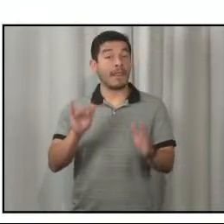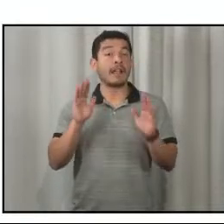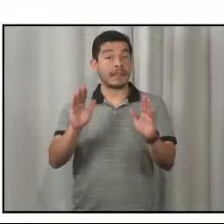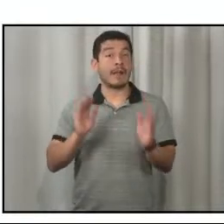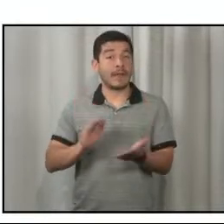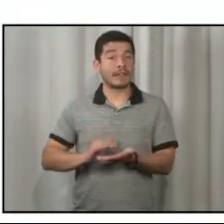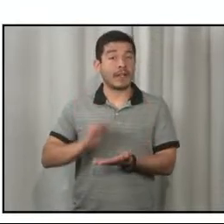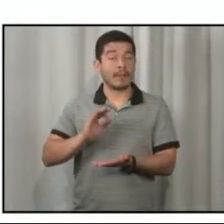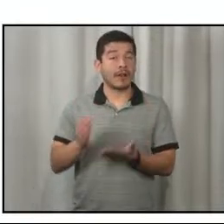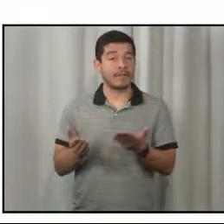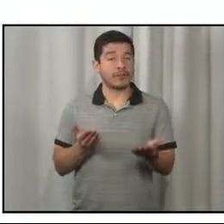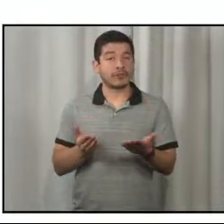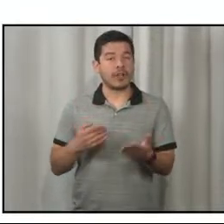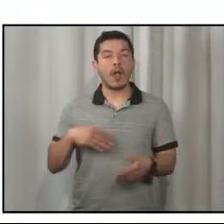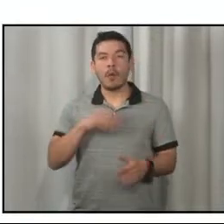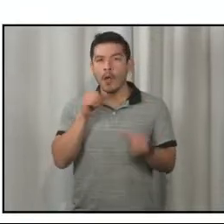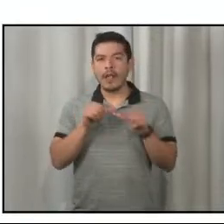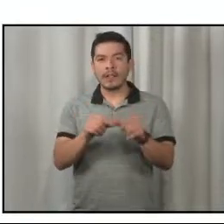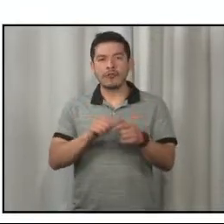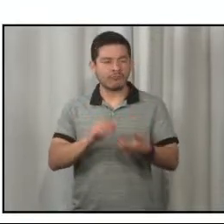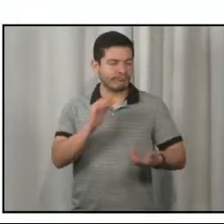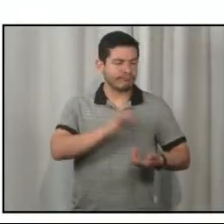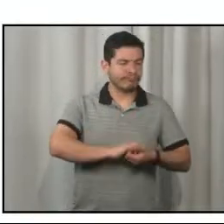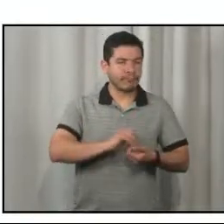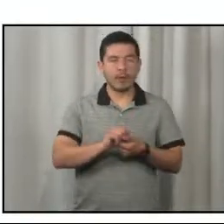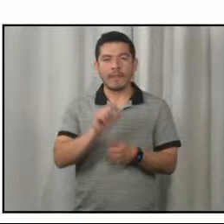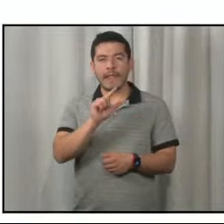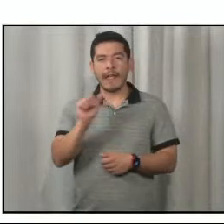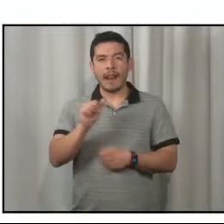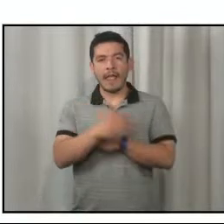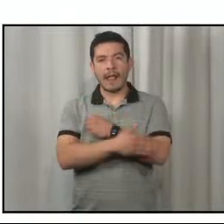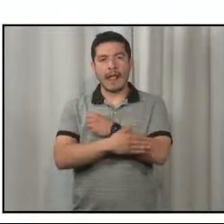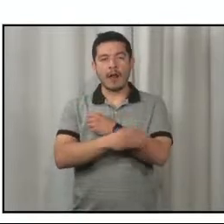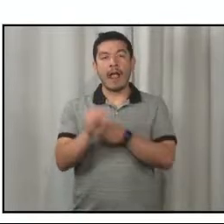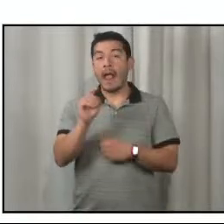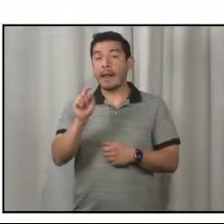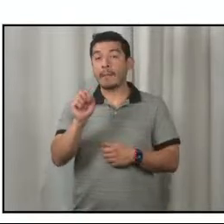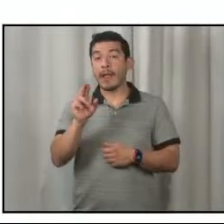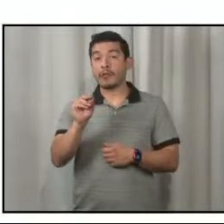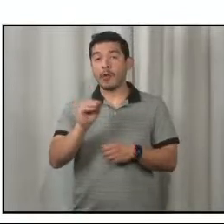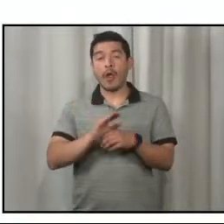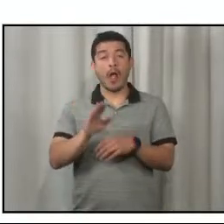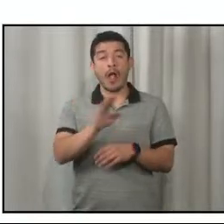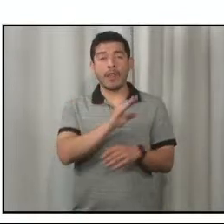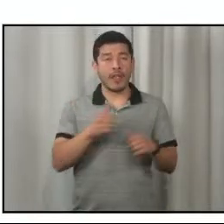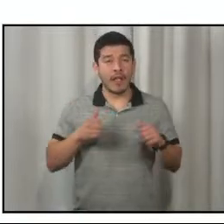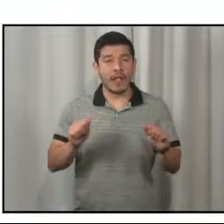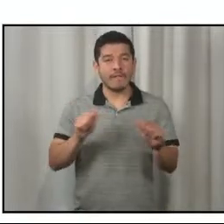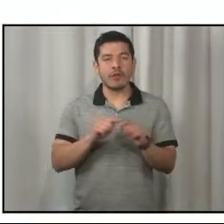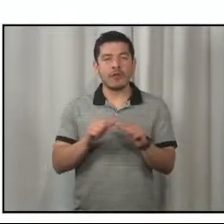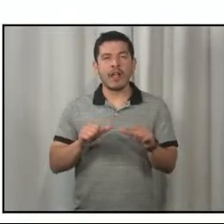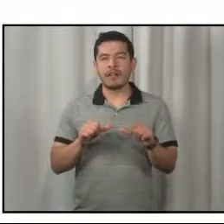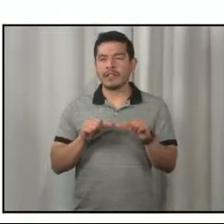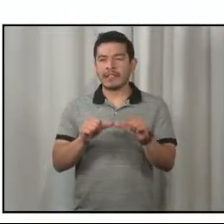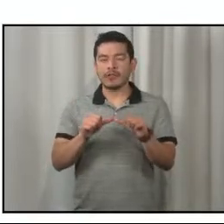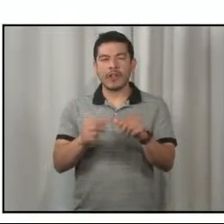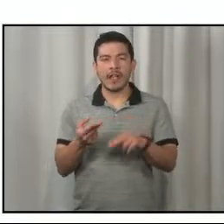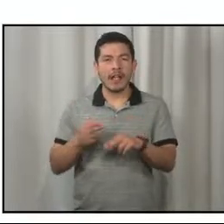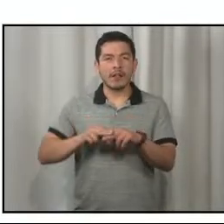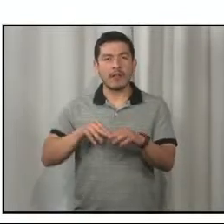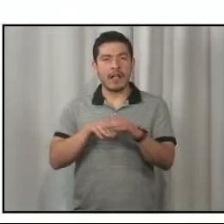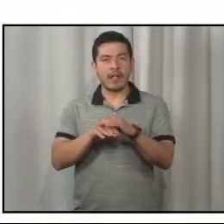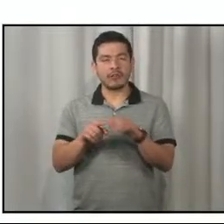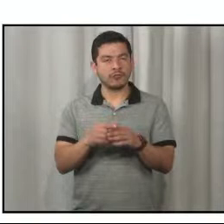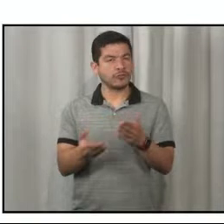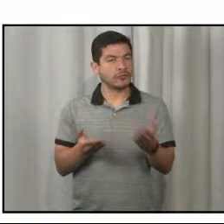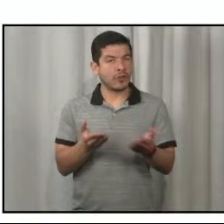continue to partner with LA County and our Metro on what are their efforts that they can help increase access to services. And then